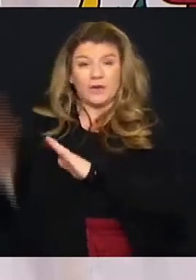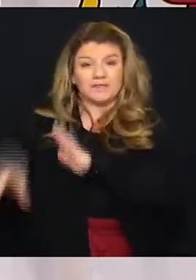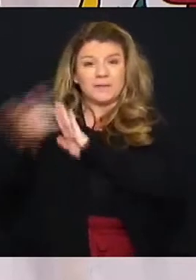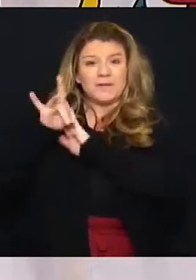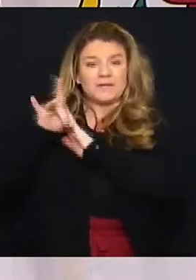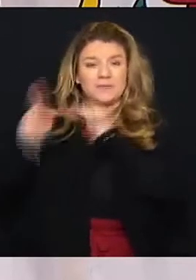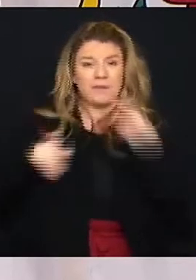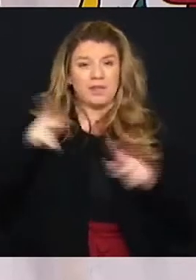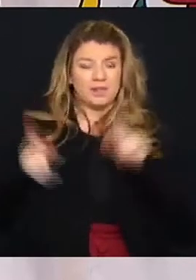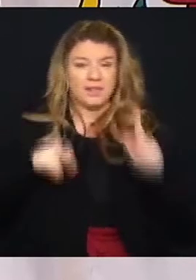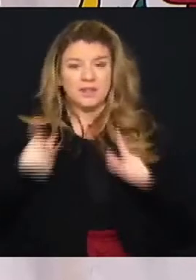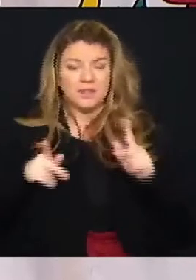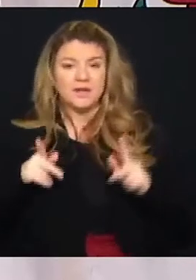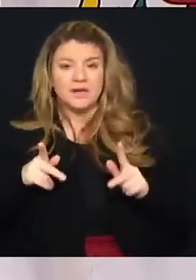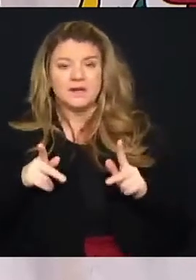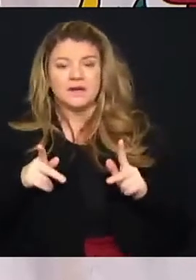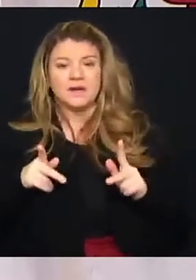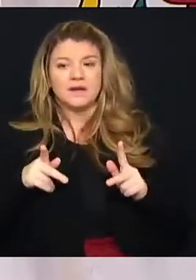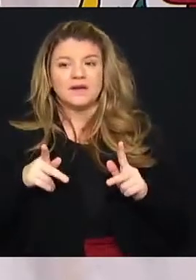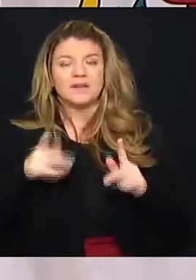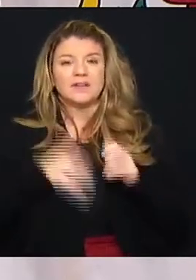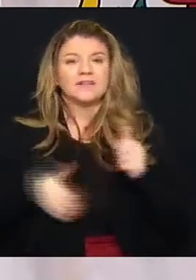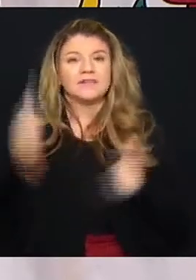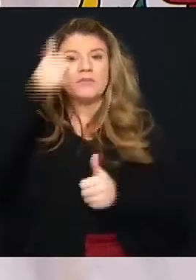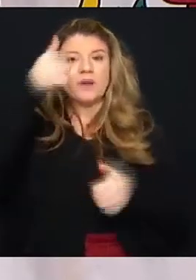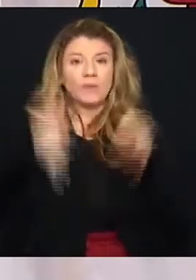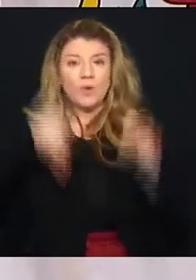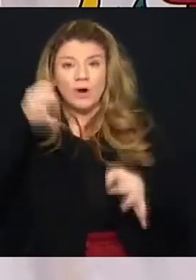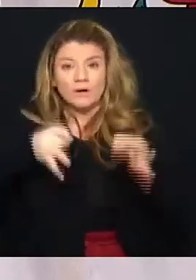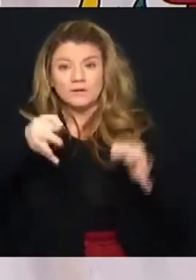people, to the Supreme Court,